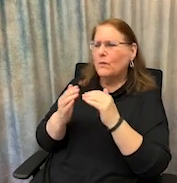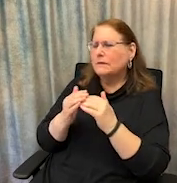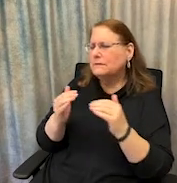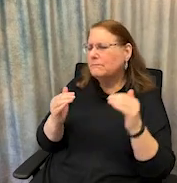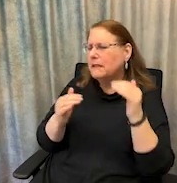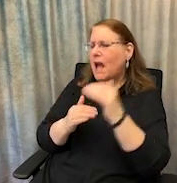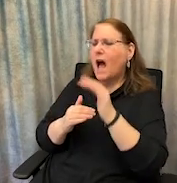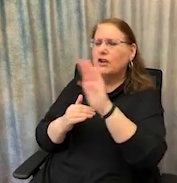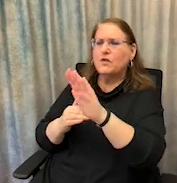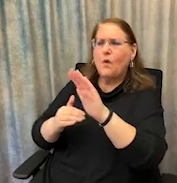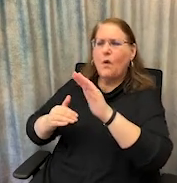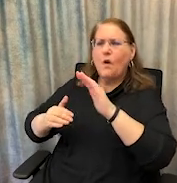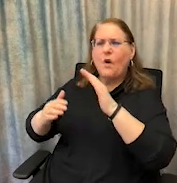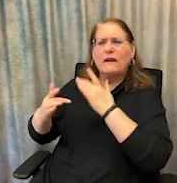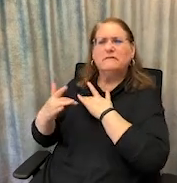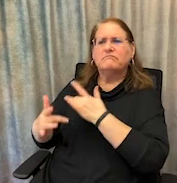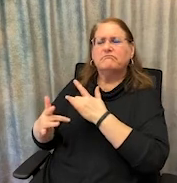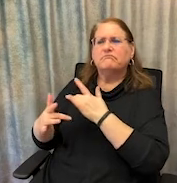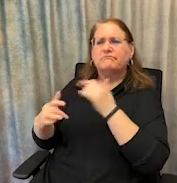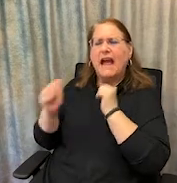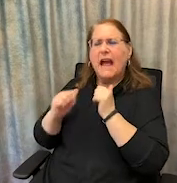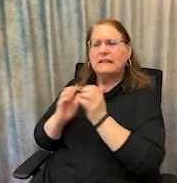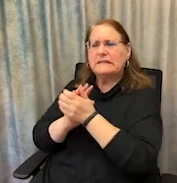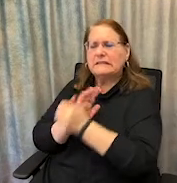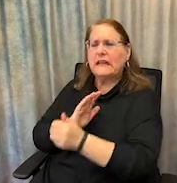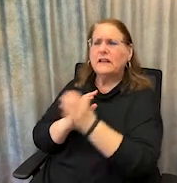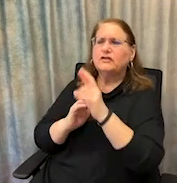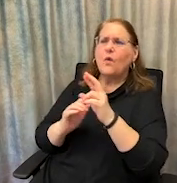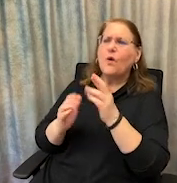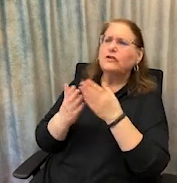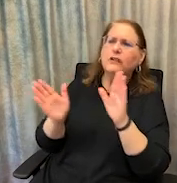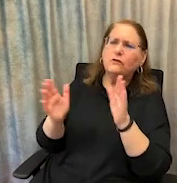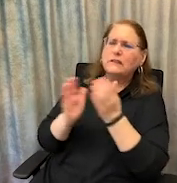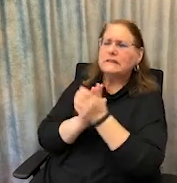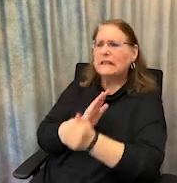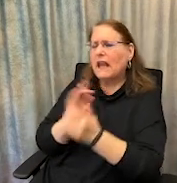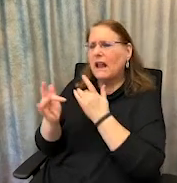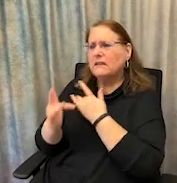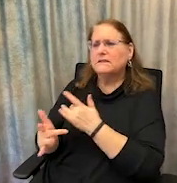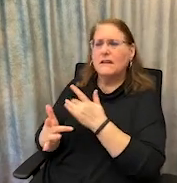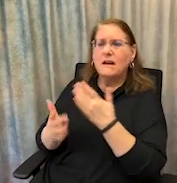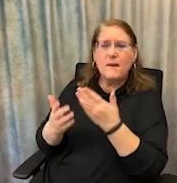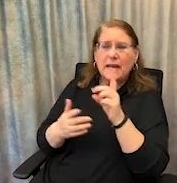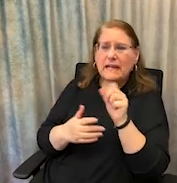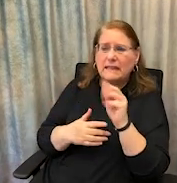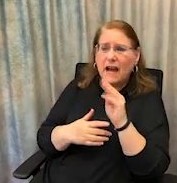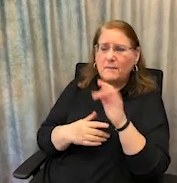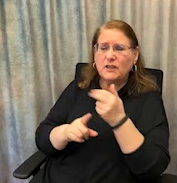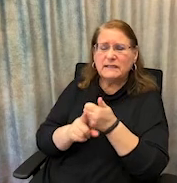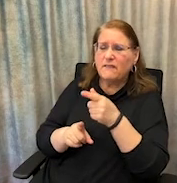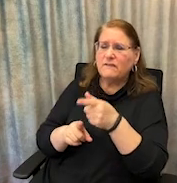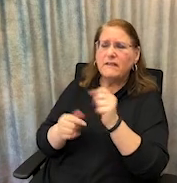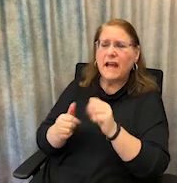range of acting skills or general skills. And maybe Damir, if you want to tell us a scene that was